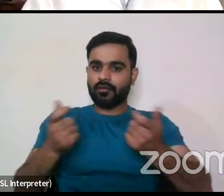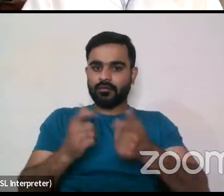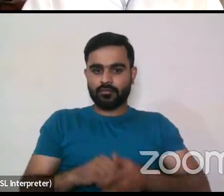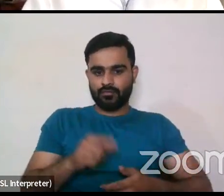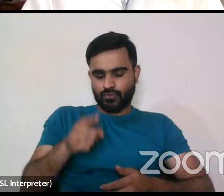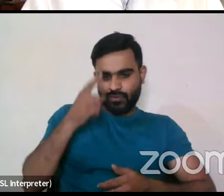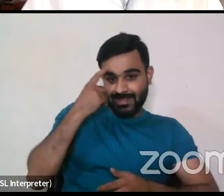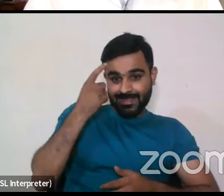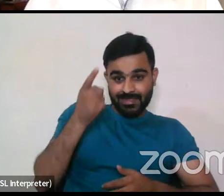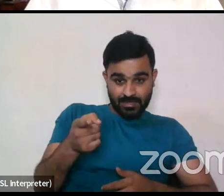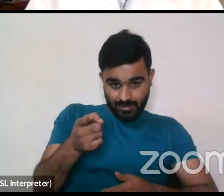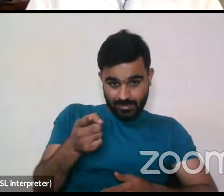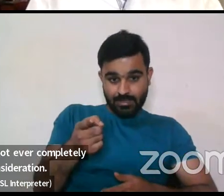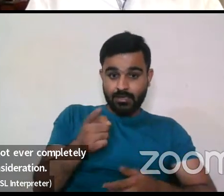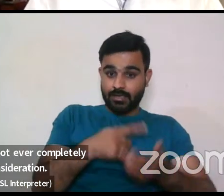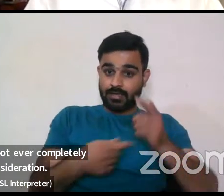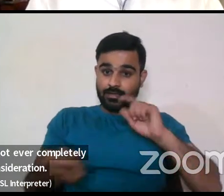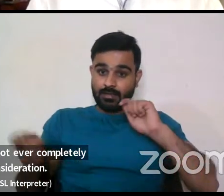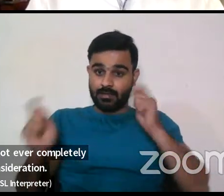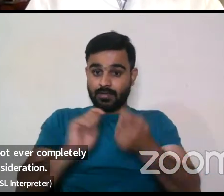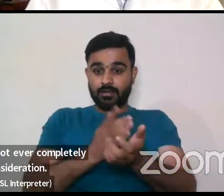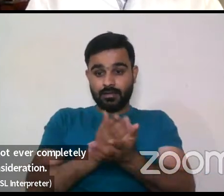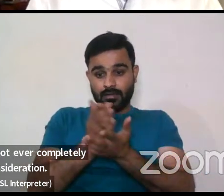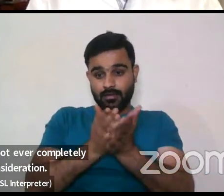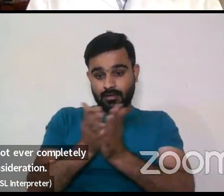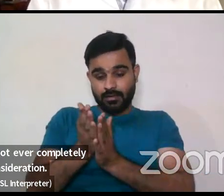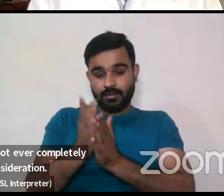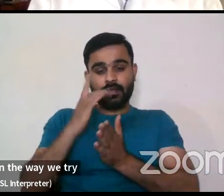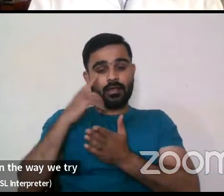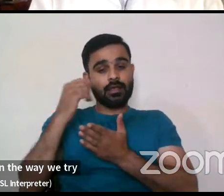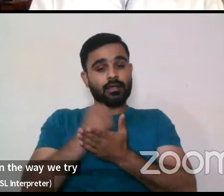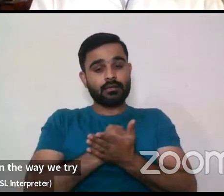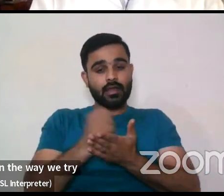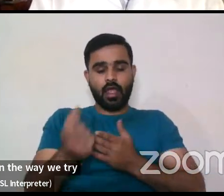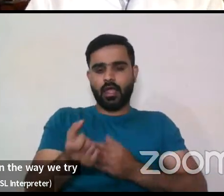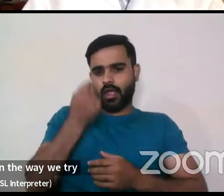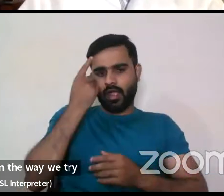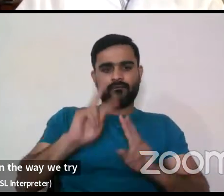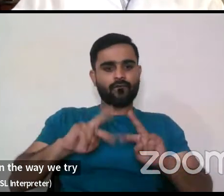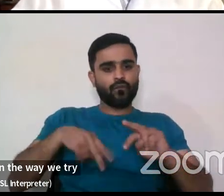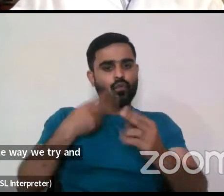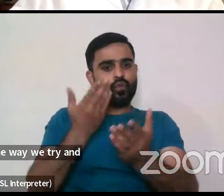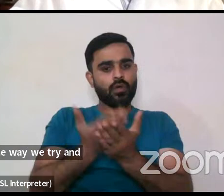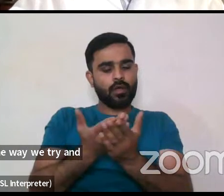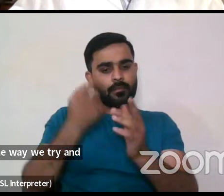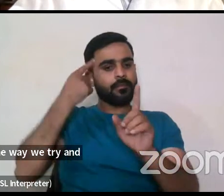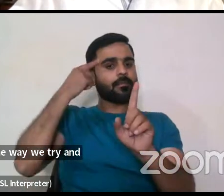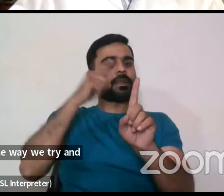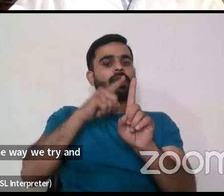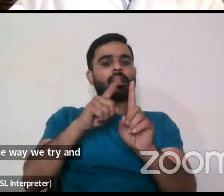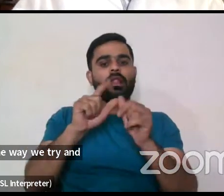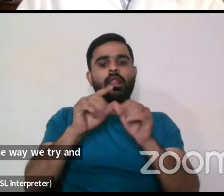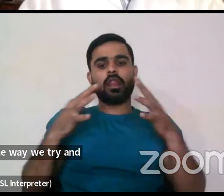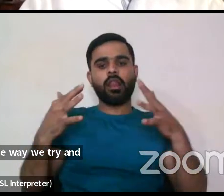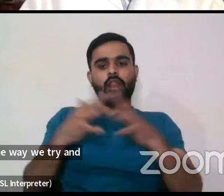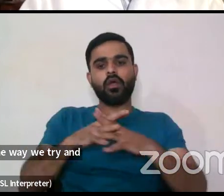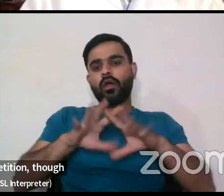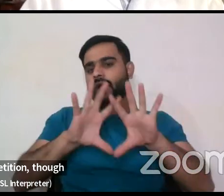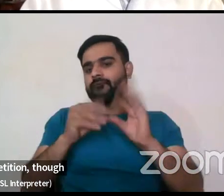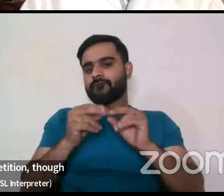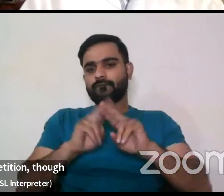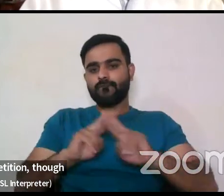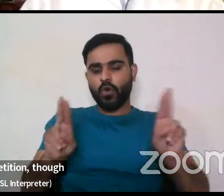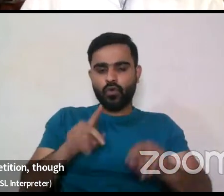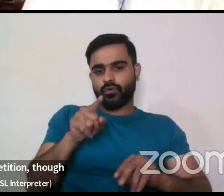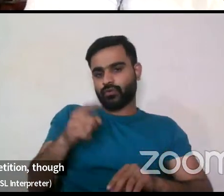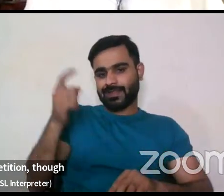you think there's been a change in the way we try and understand or apply or understand the purpose of competition law entirely? Or do you think